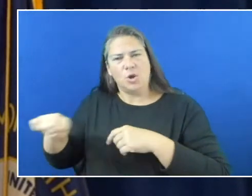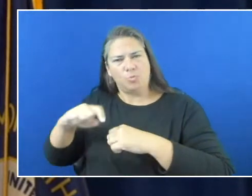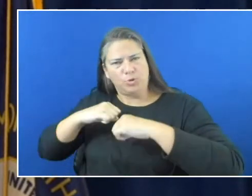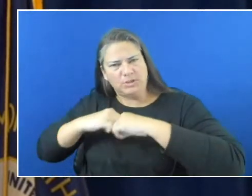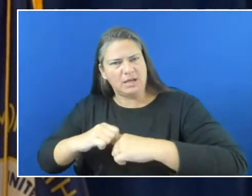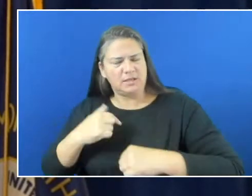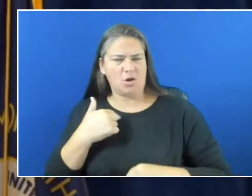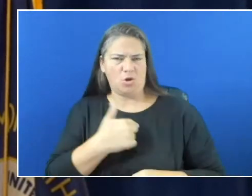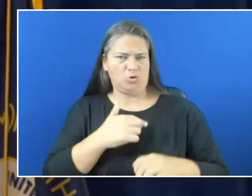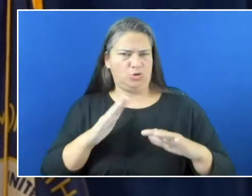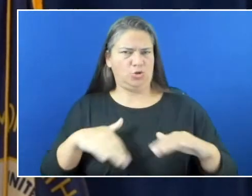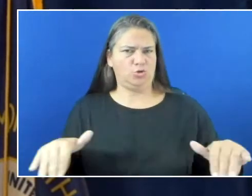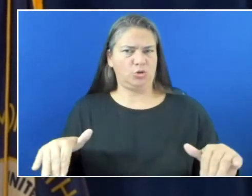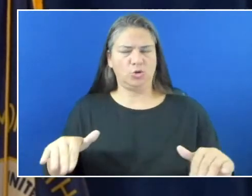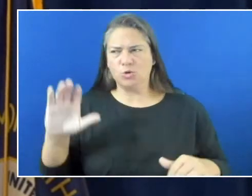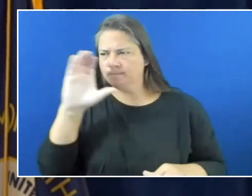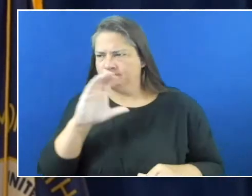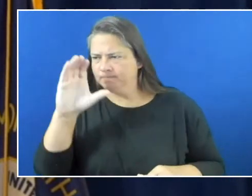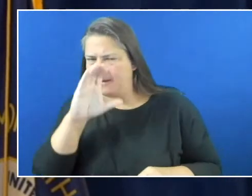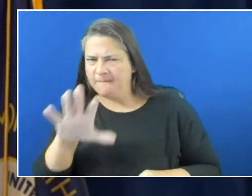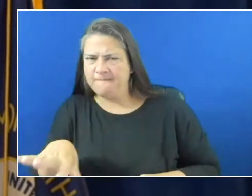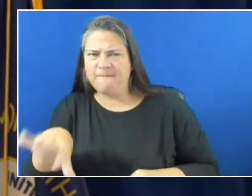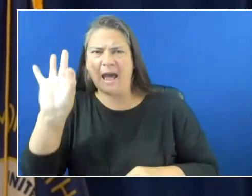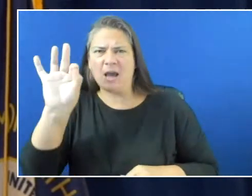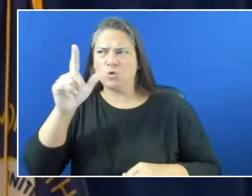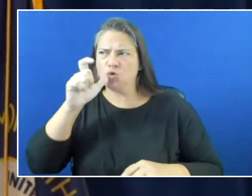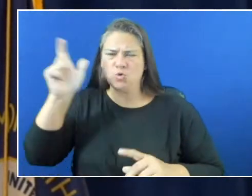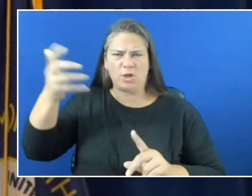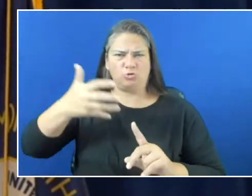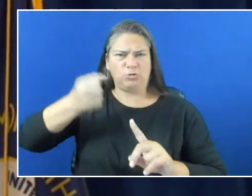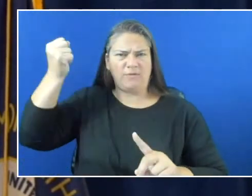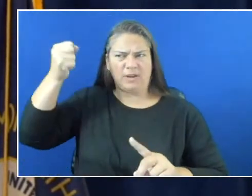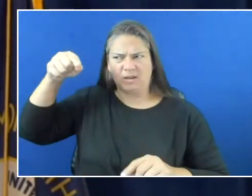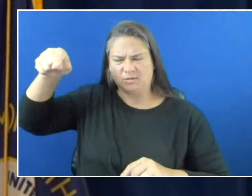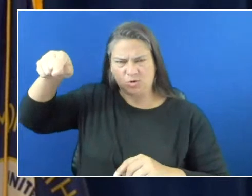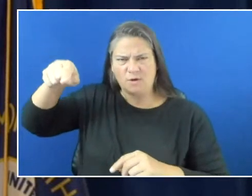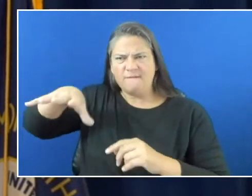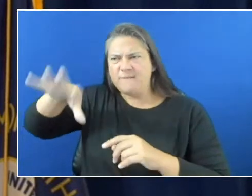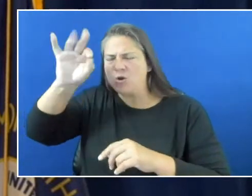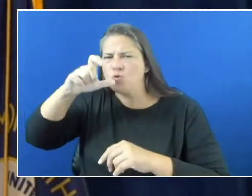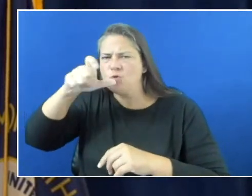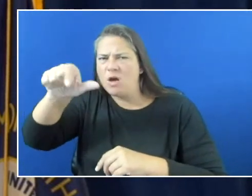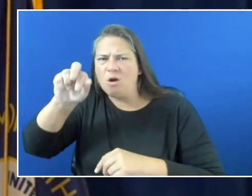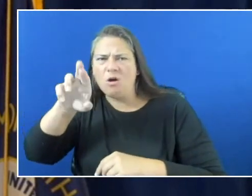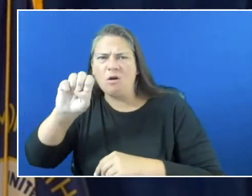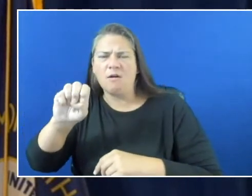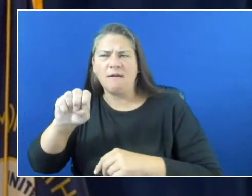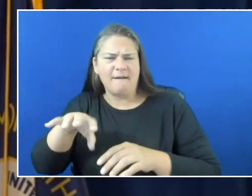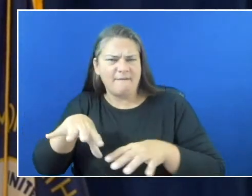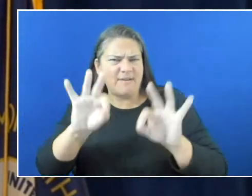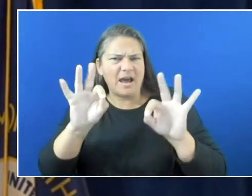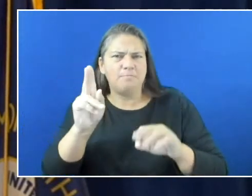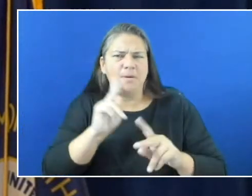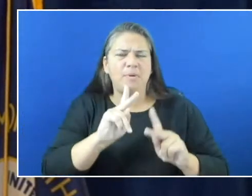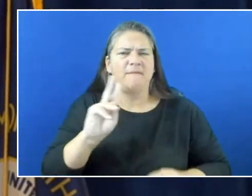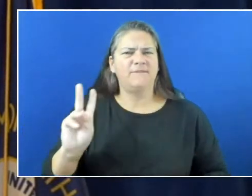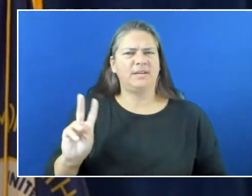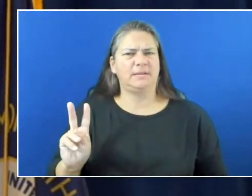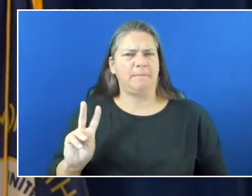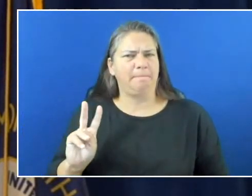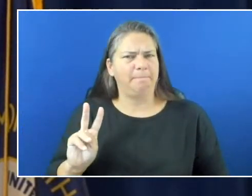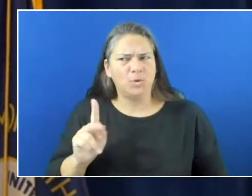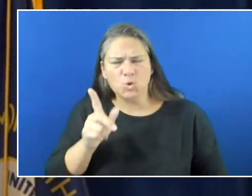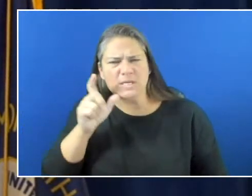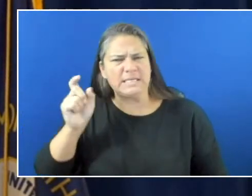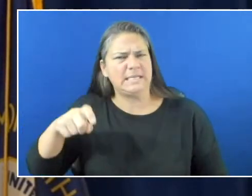find these traffickers, to bring them to justice, but also to focus on those victims that needed healing. We formed a statewide